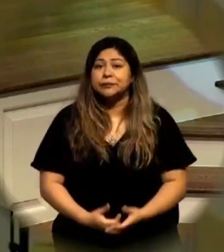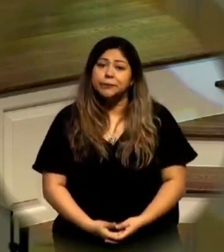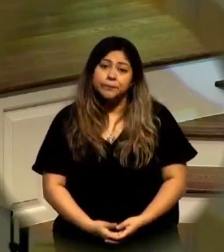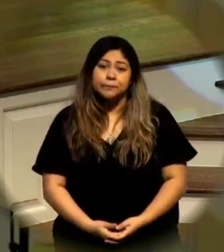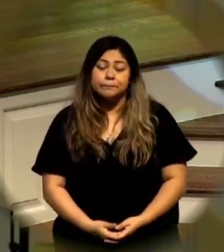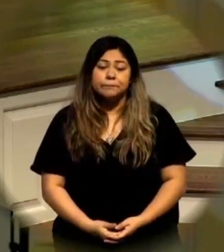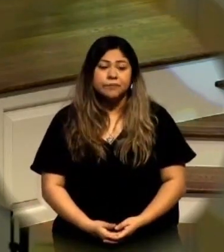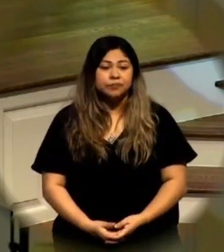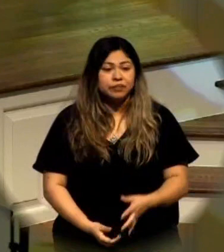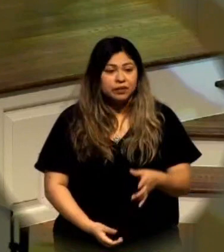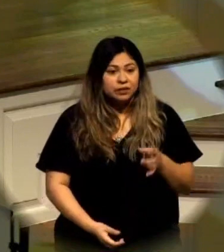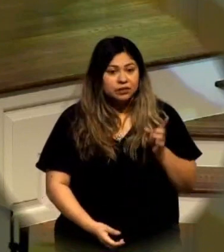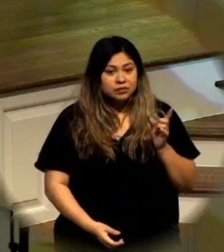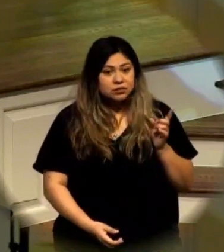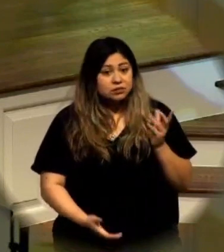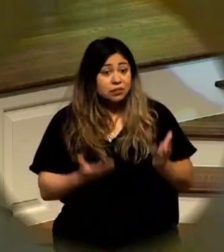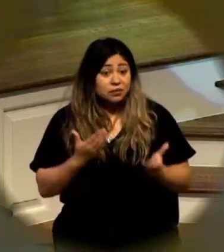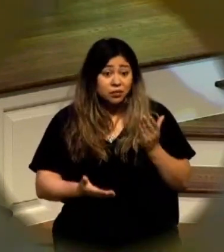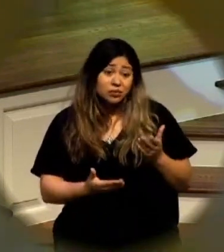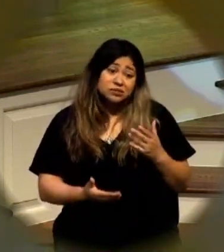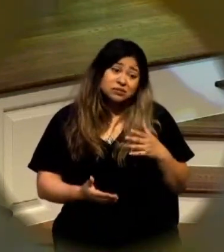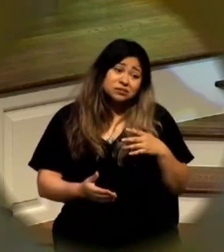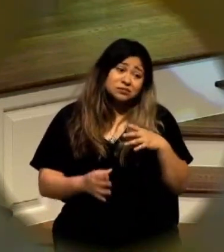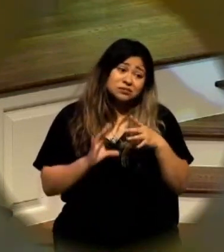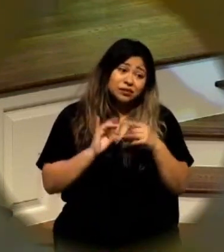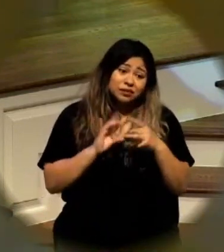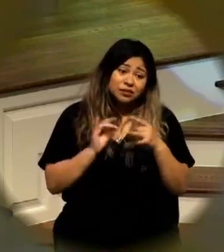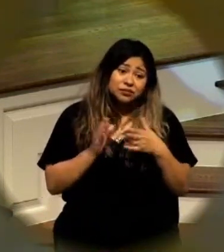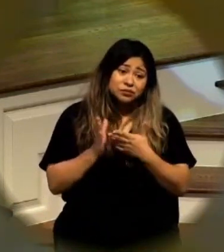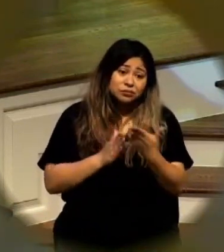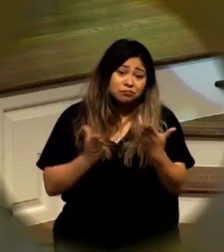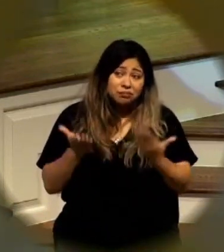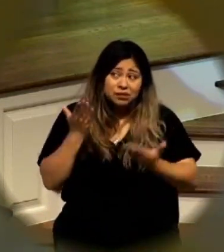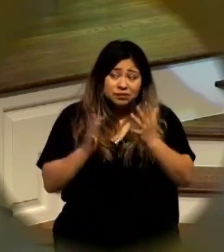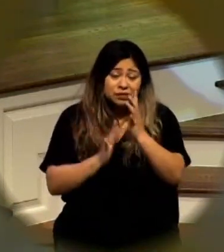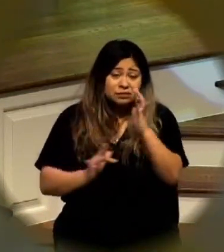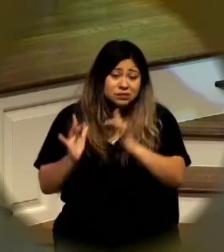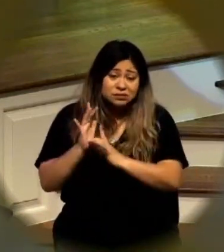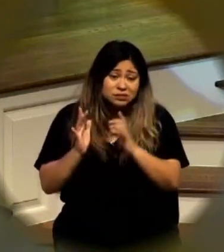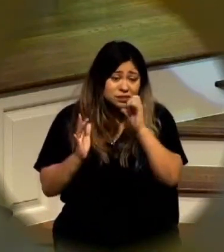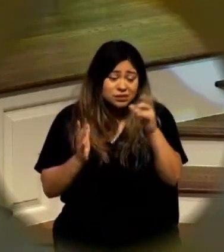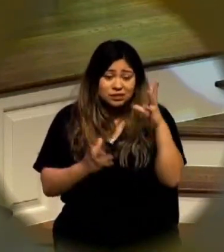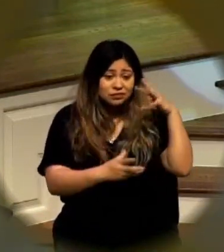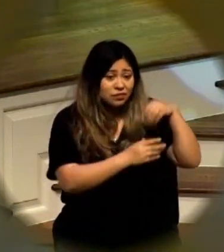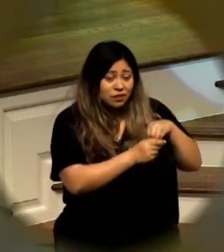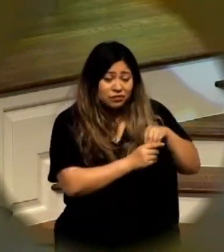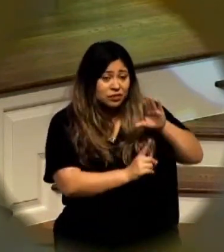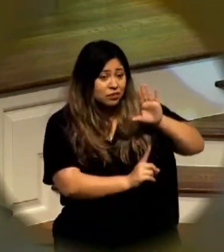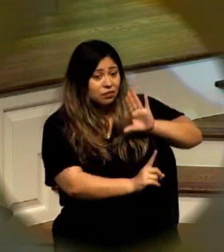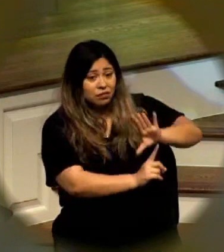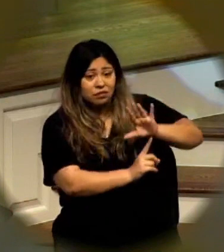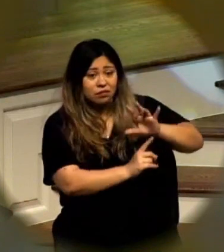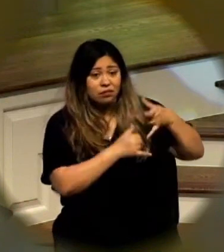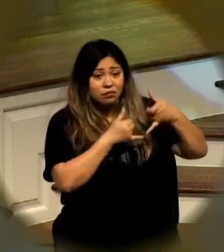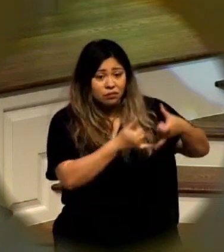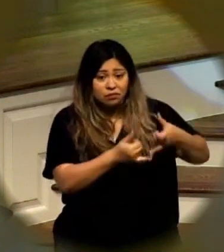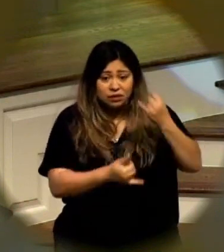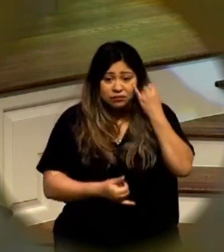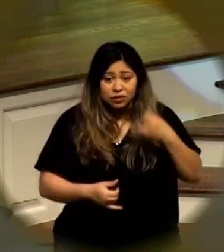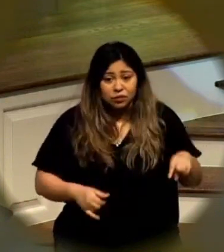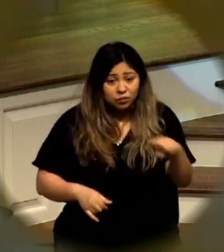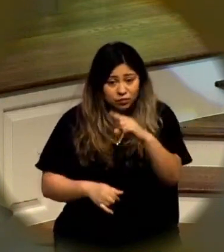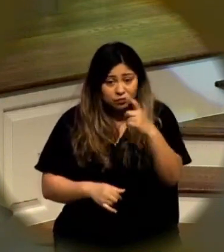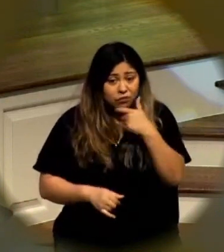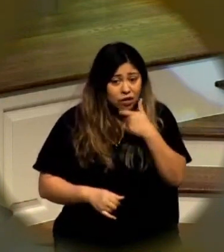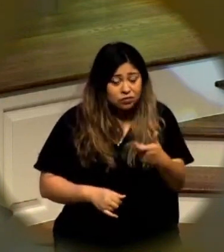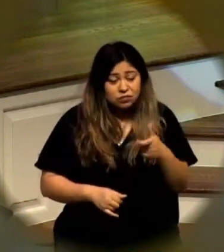was probably actually speaking the truth. I'm not sure Jesus had a whole lot to do with her award, if you've watched any of her comedy.